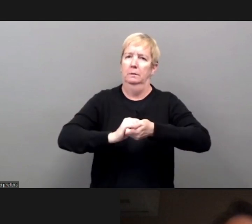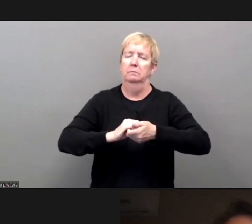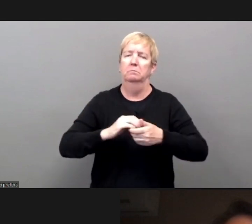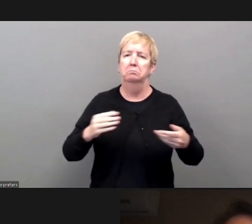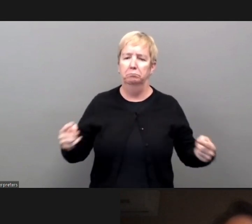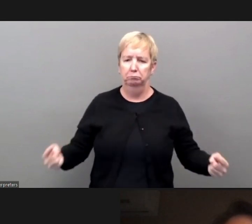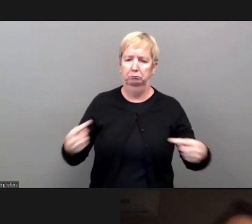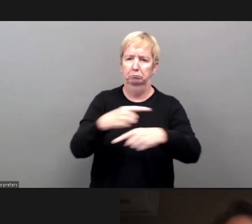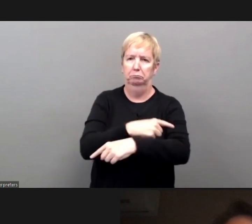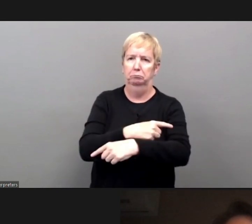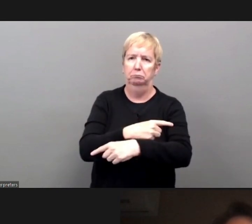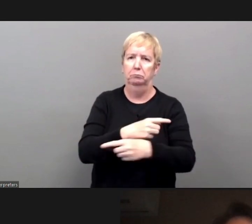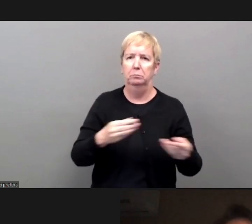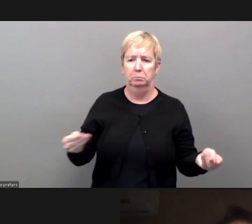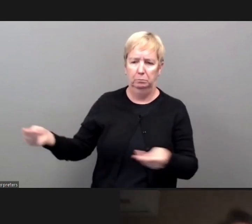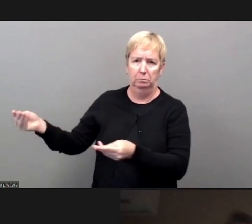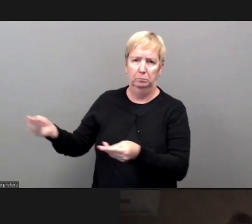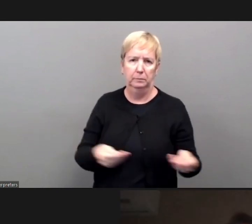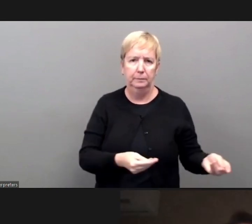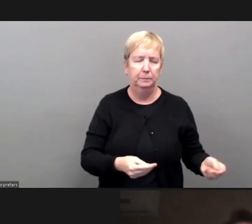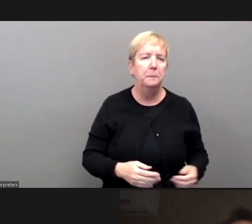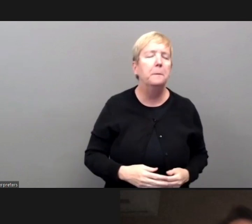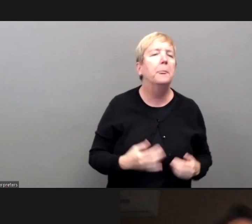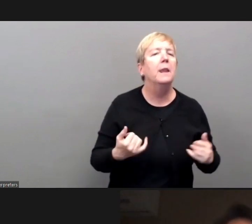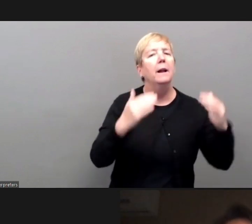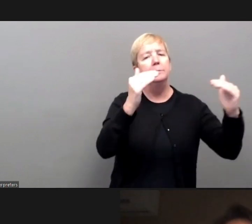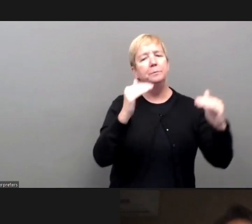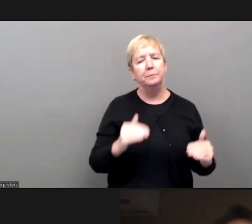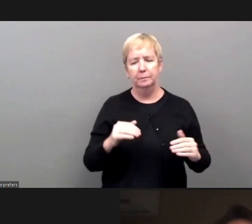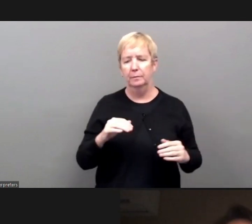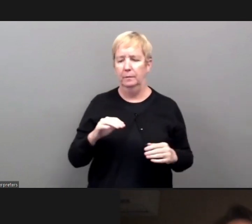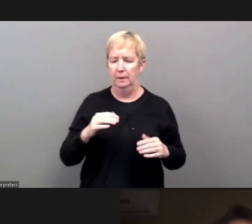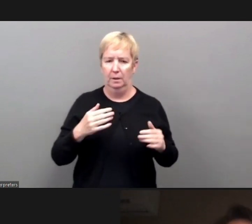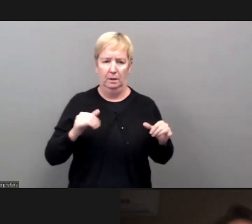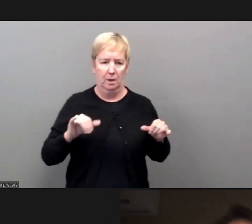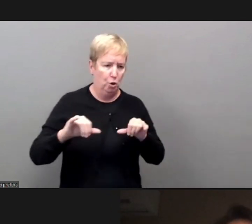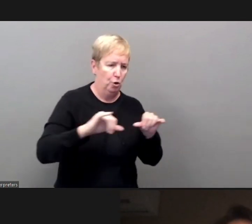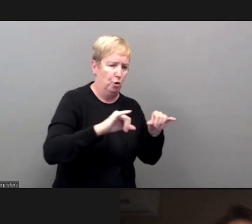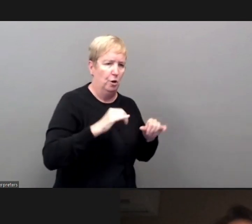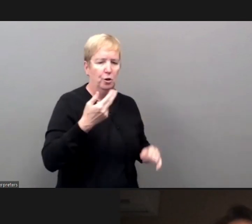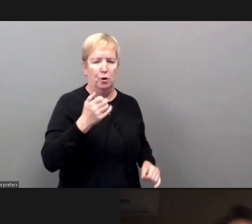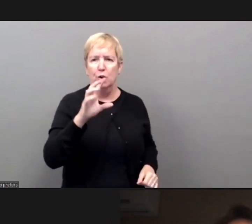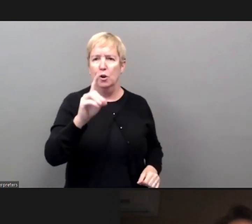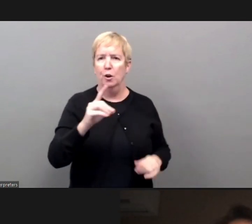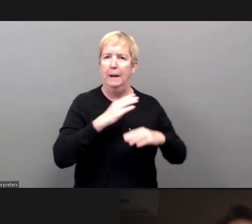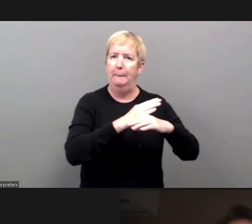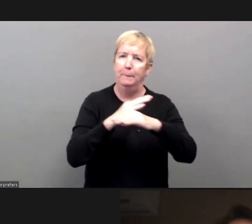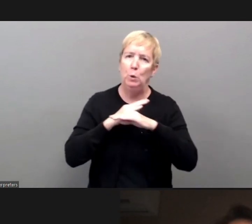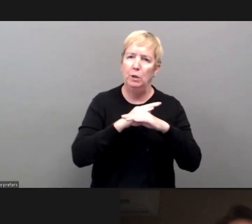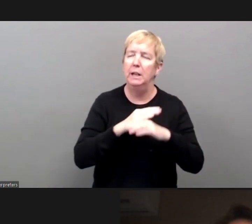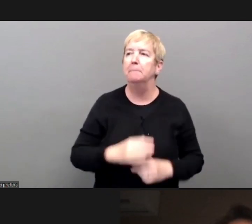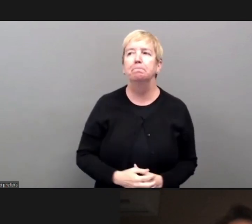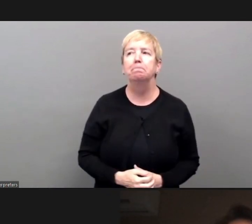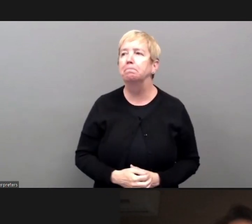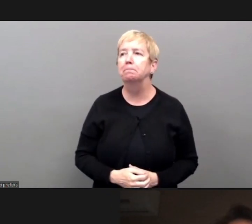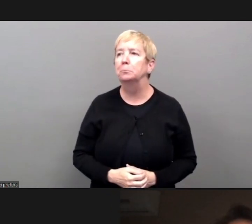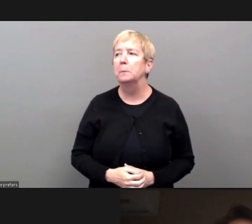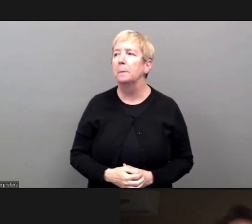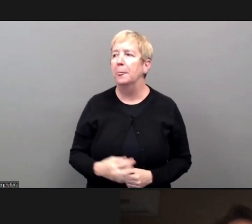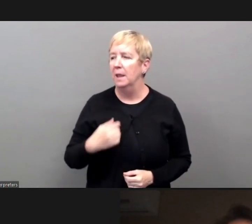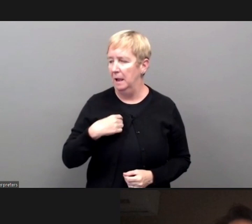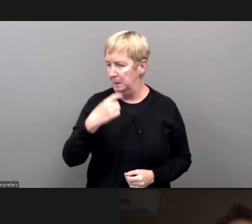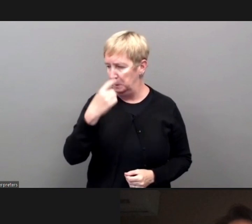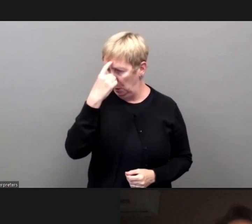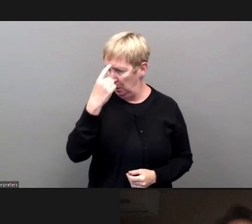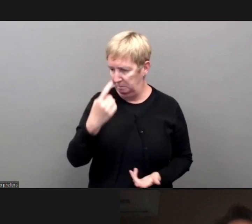And I think on the herd immunity front, we're kind of, I don't think there's any hope for anything